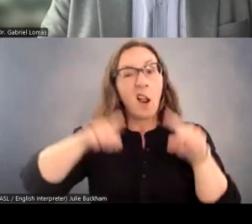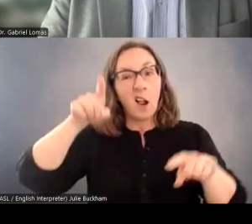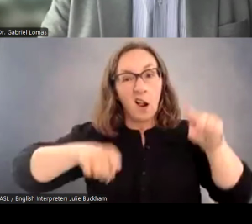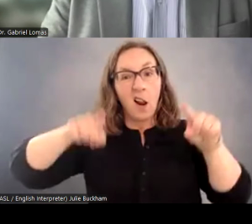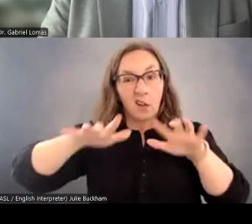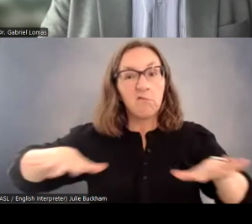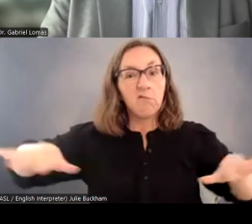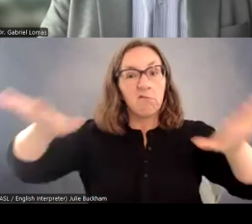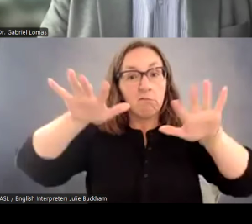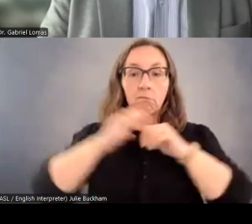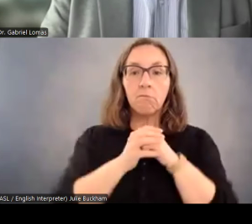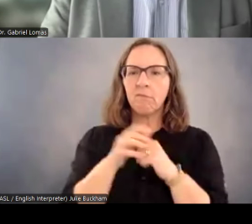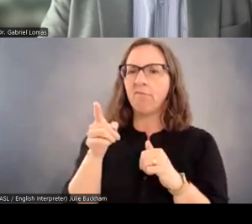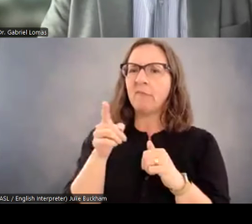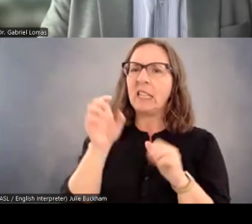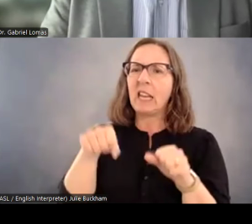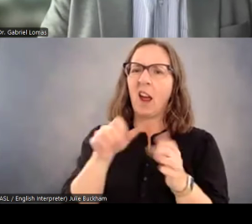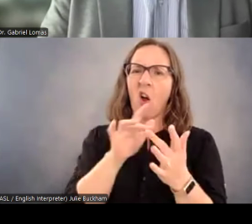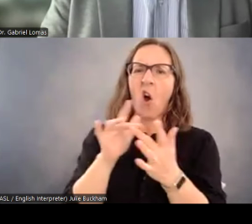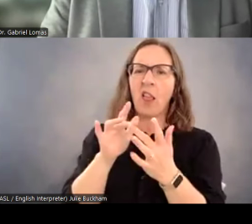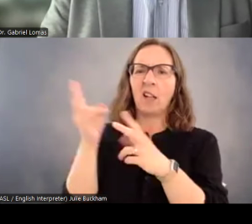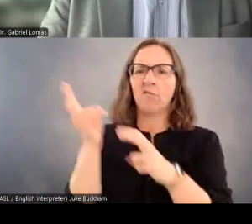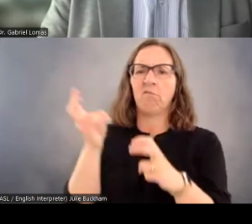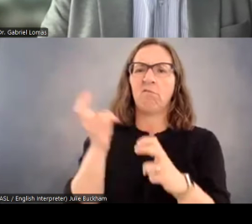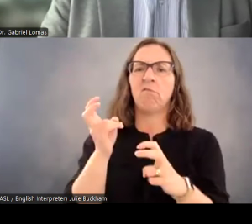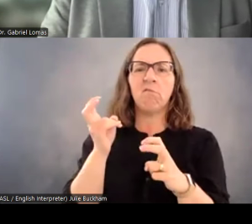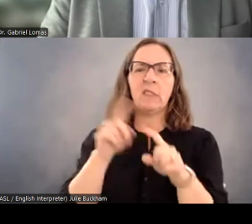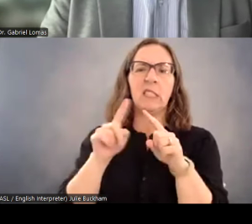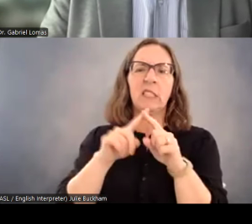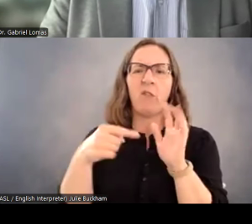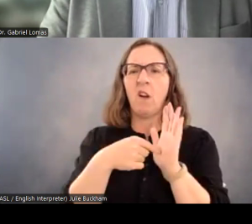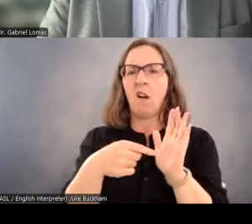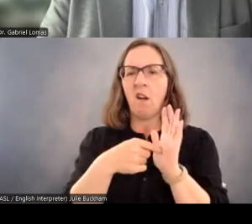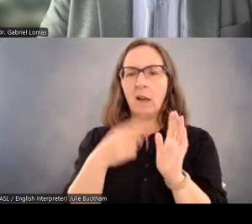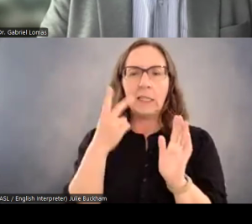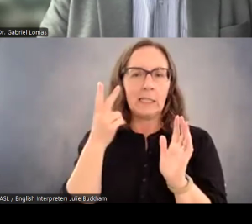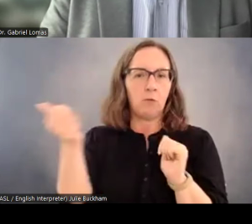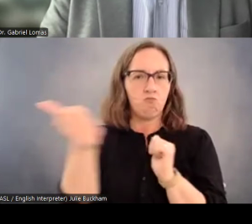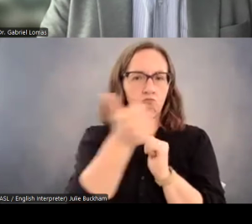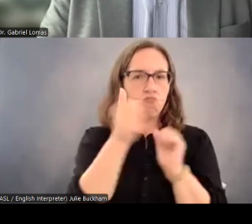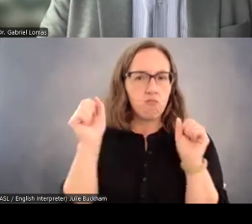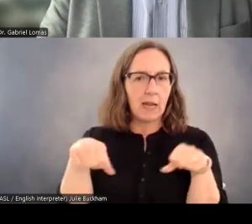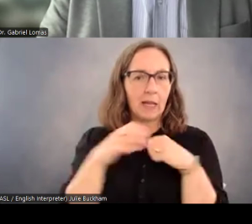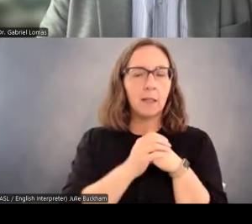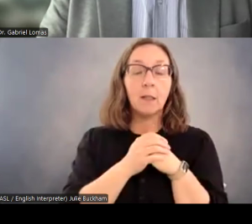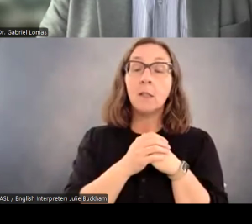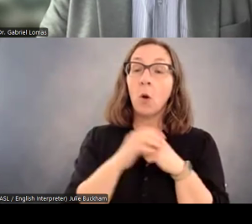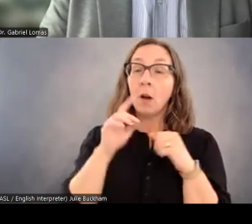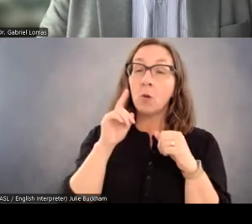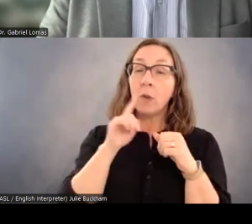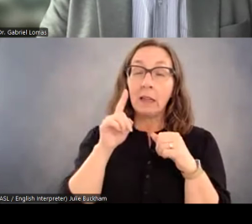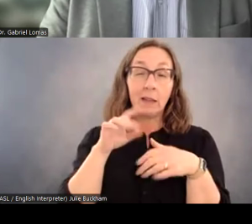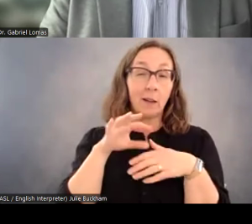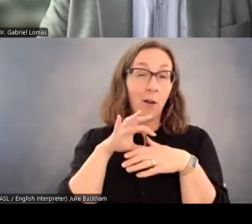and usually you can go online and download numerous examples and variations. So again, similar theme, just